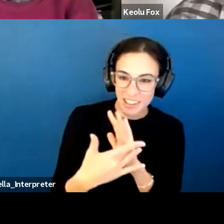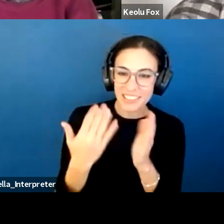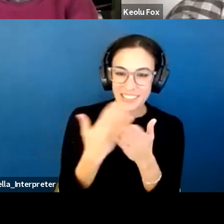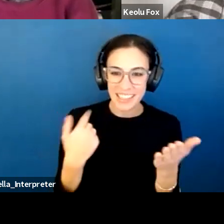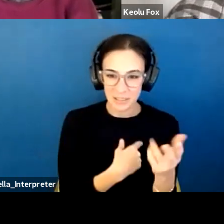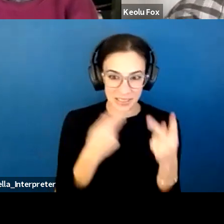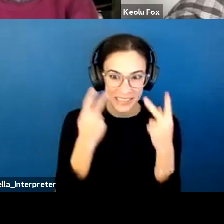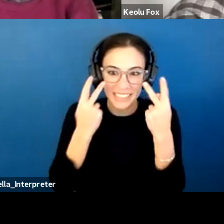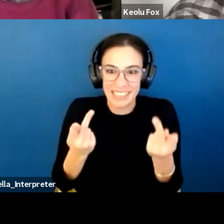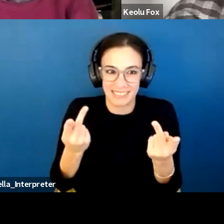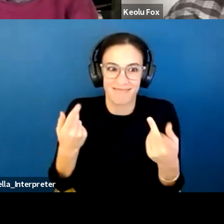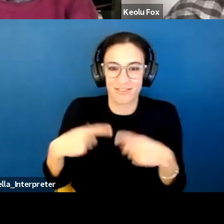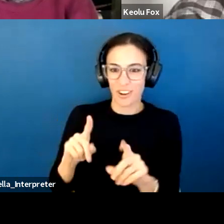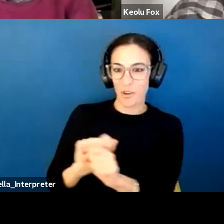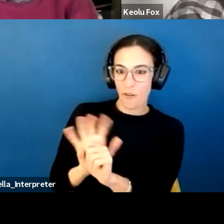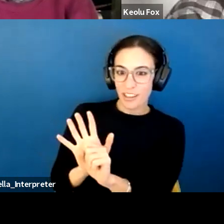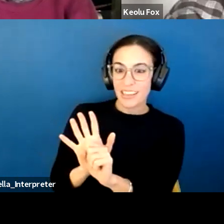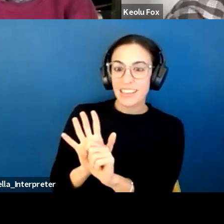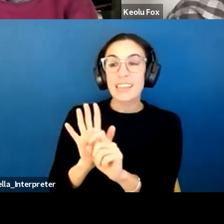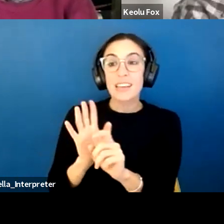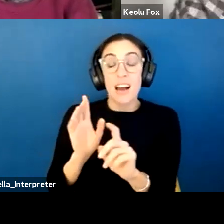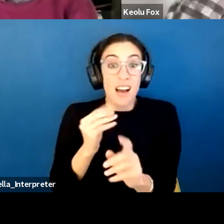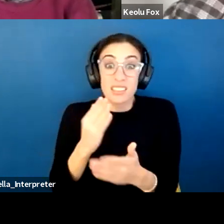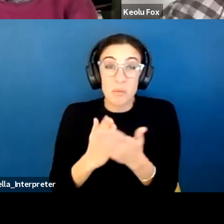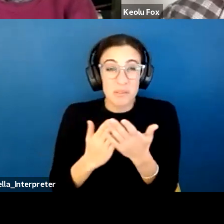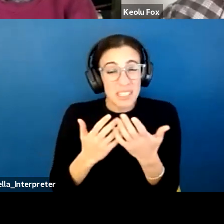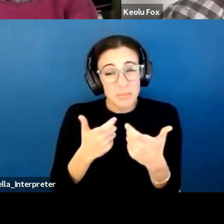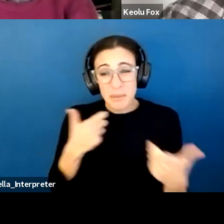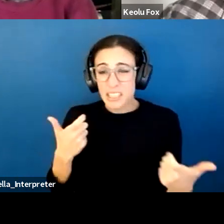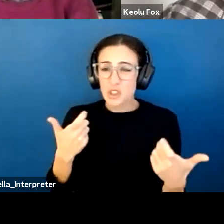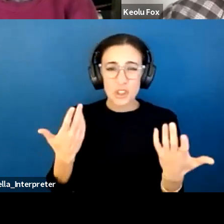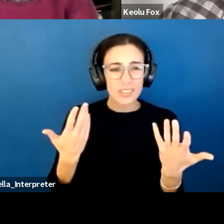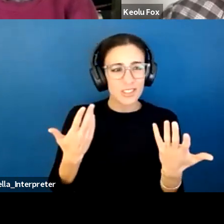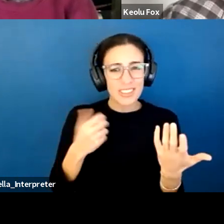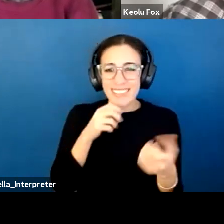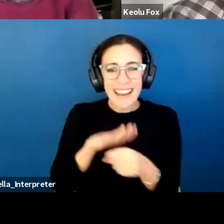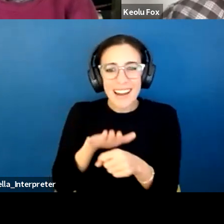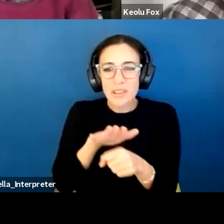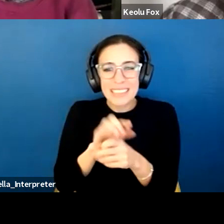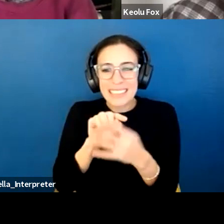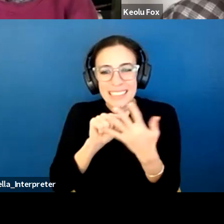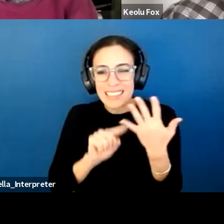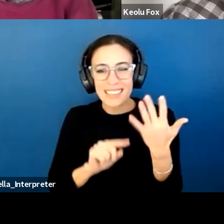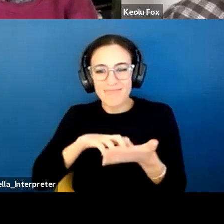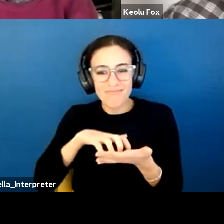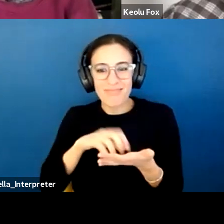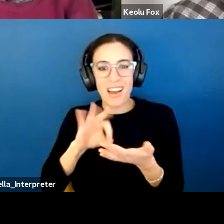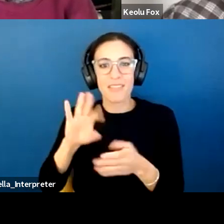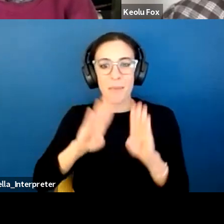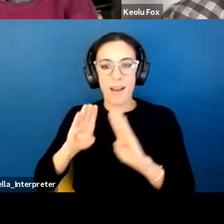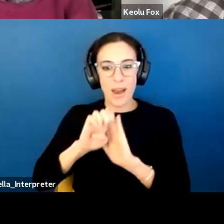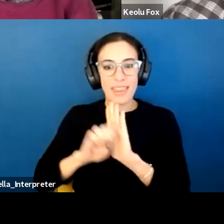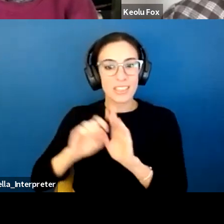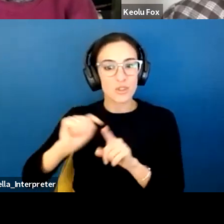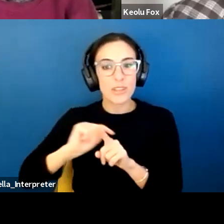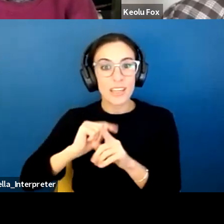in the pandemic. And some of the major inadequacies of bioethics education right now. Theresa kind of mentioned some of this too,